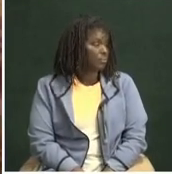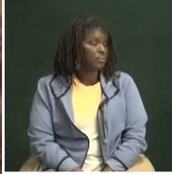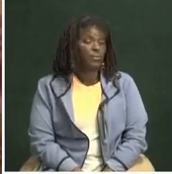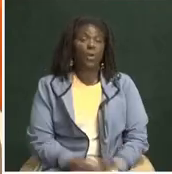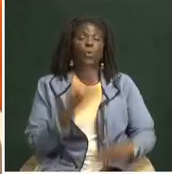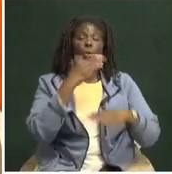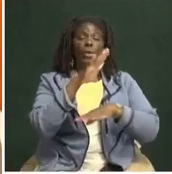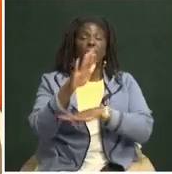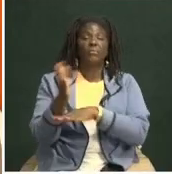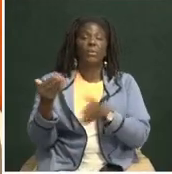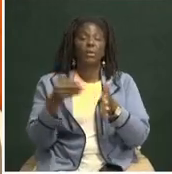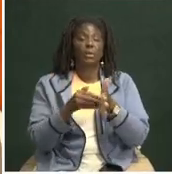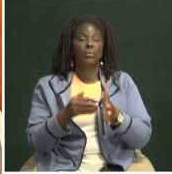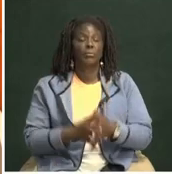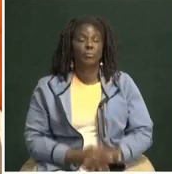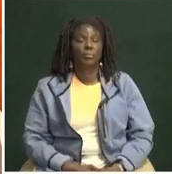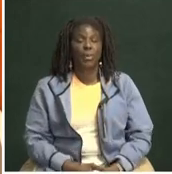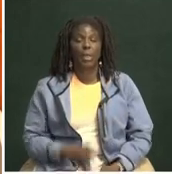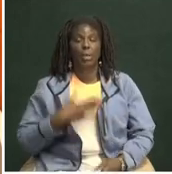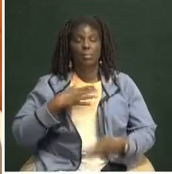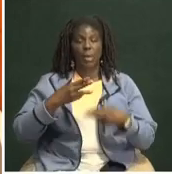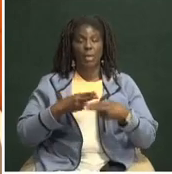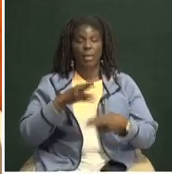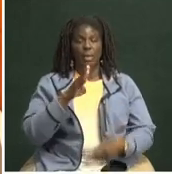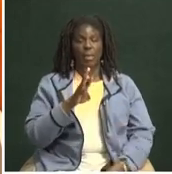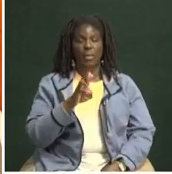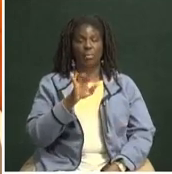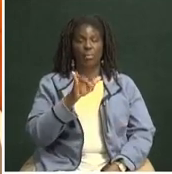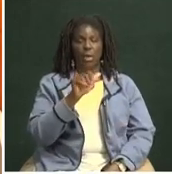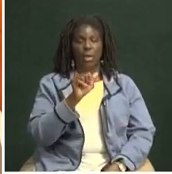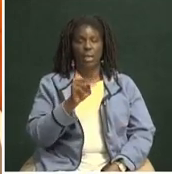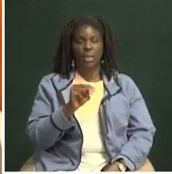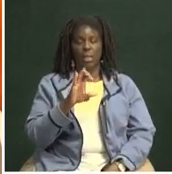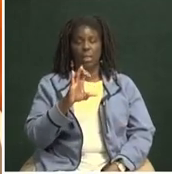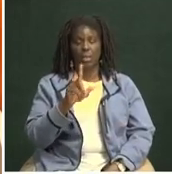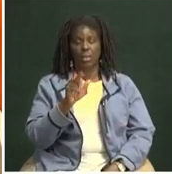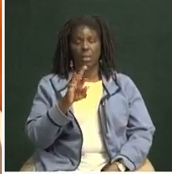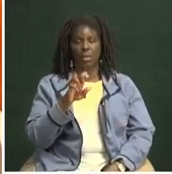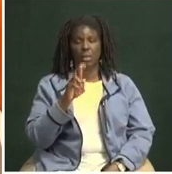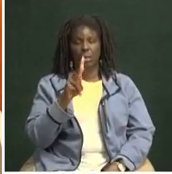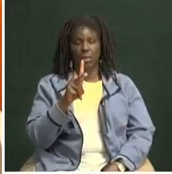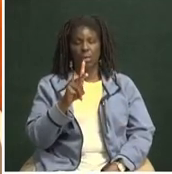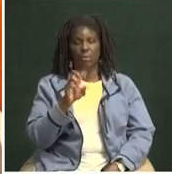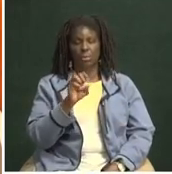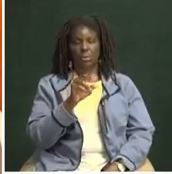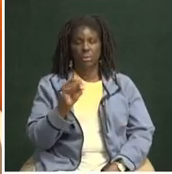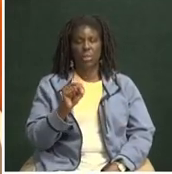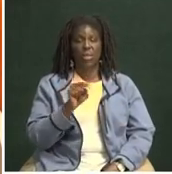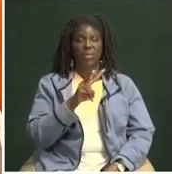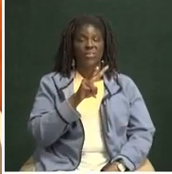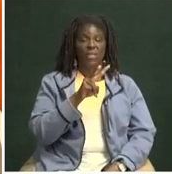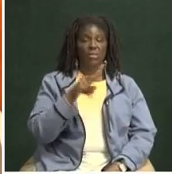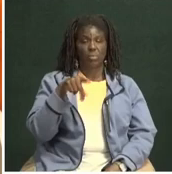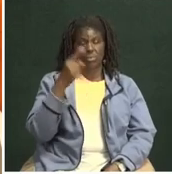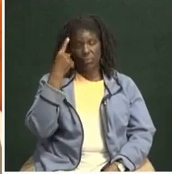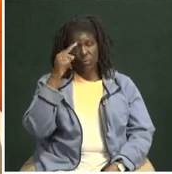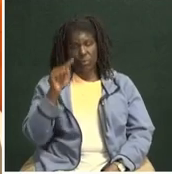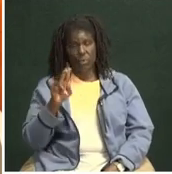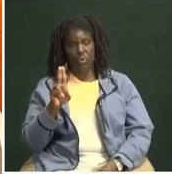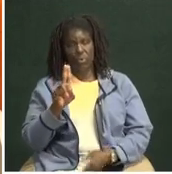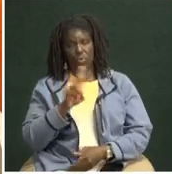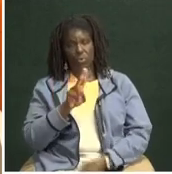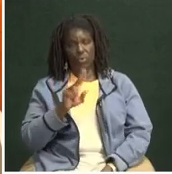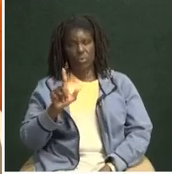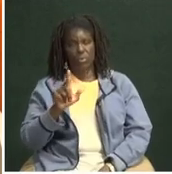Good evening once again. My name is Brian Clarkson, the Vice Provost for the University of La Verne. President Lieberman, it is